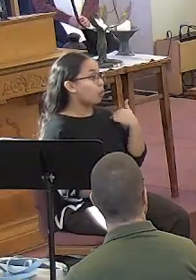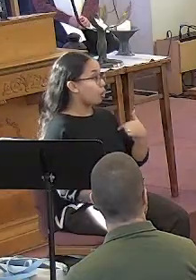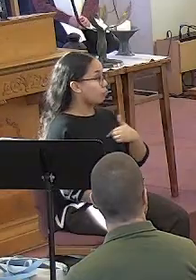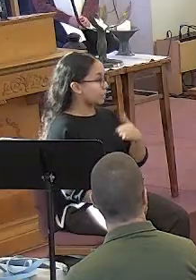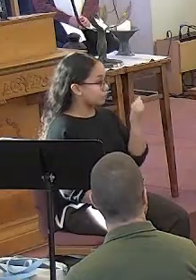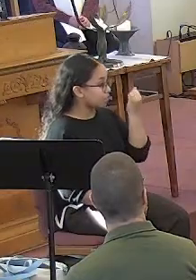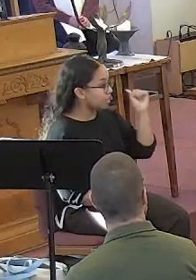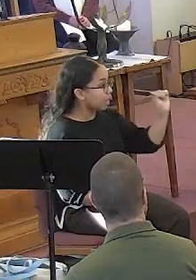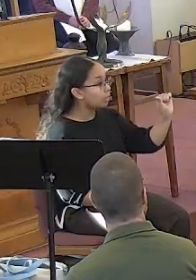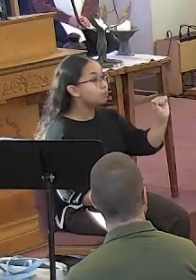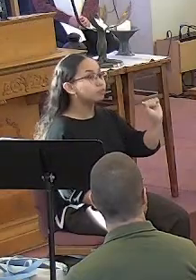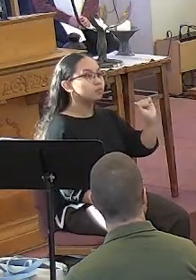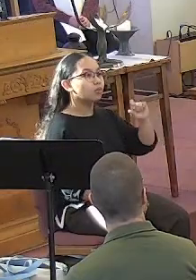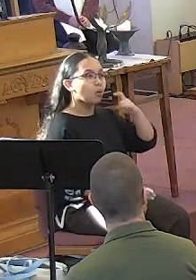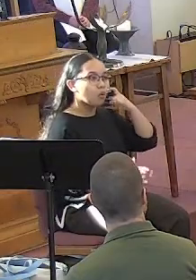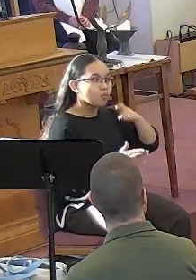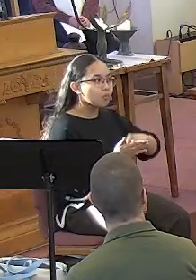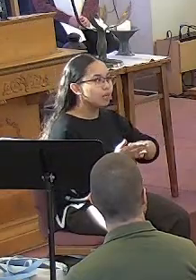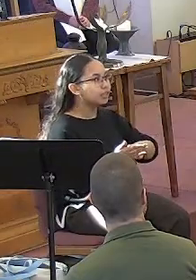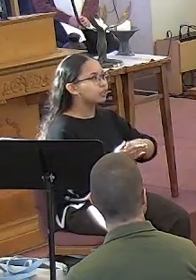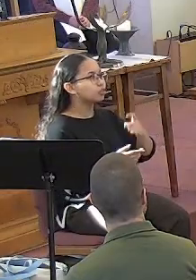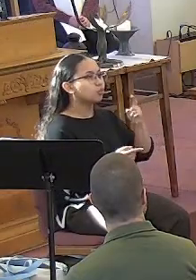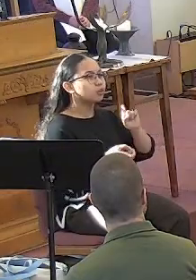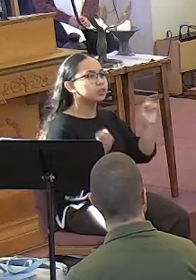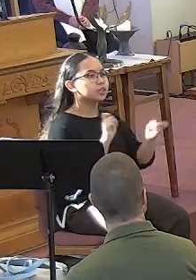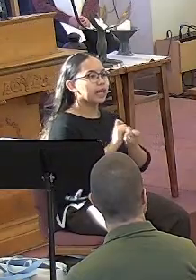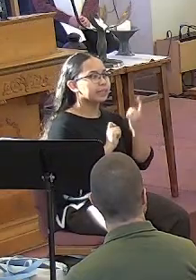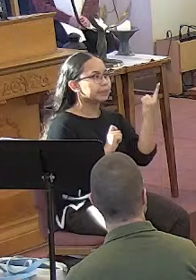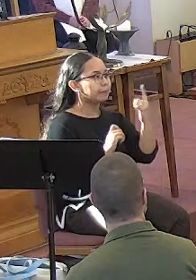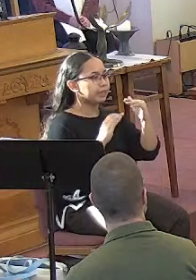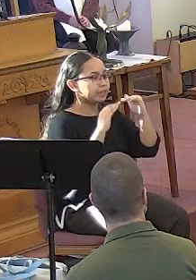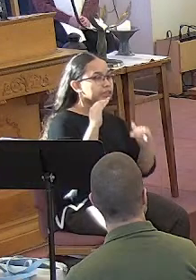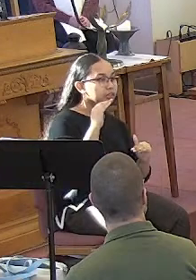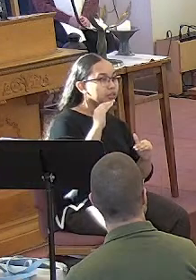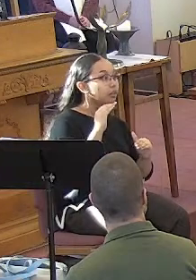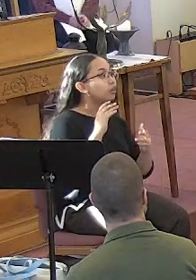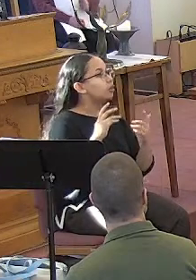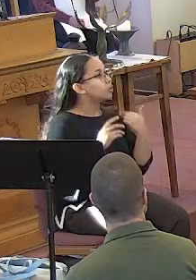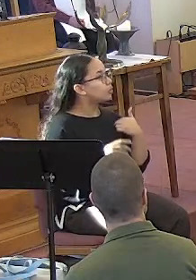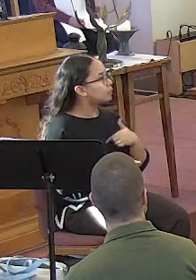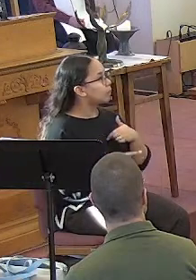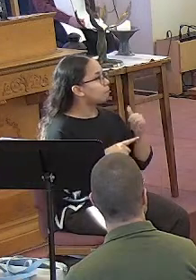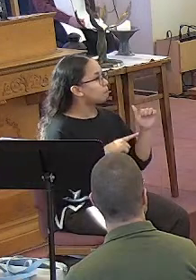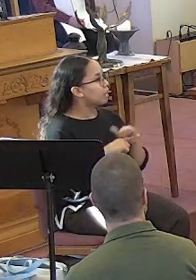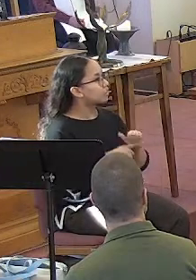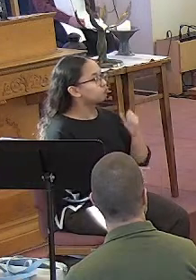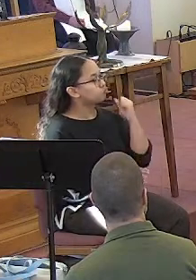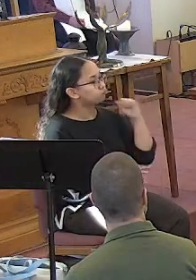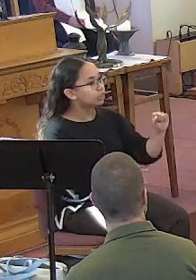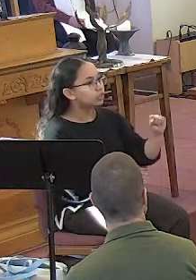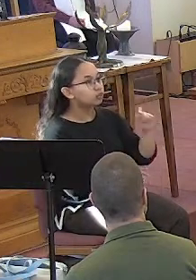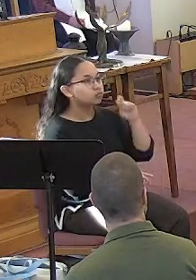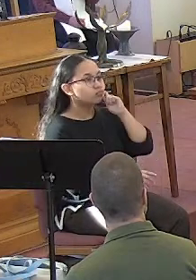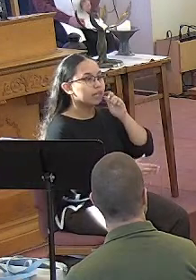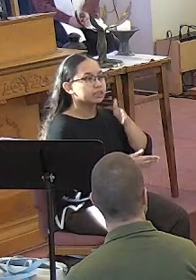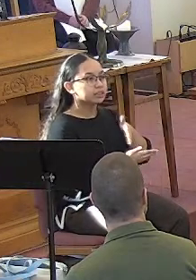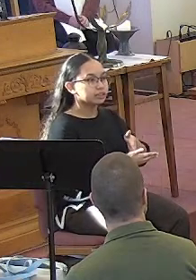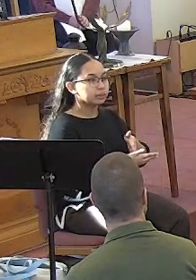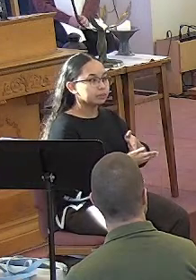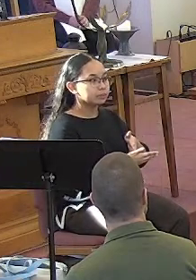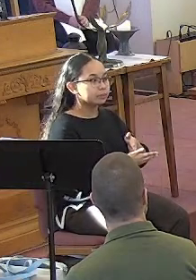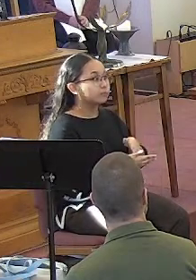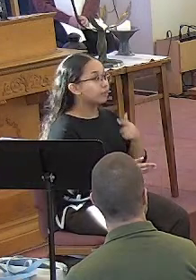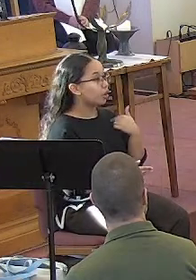bear witness to, or help change something unfair, we are practicing resistance of racism, and we are living our UU value